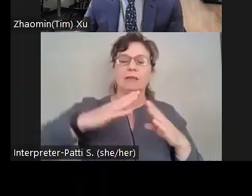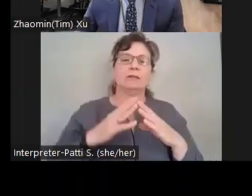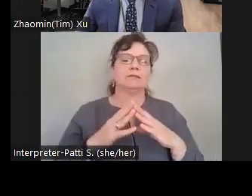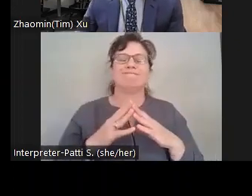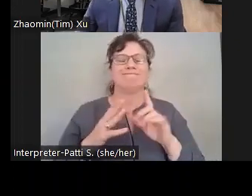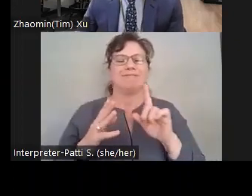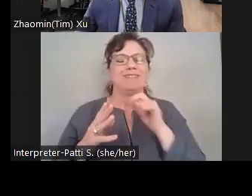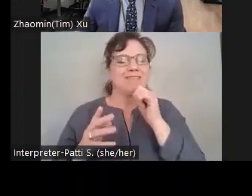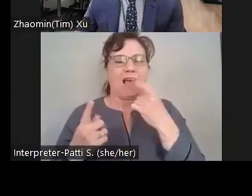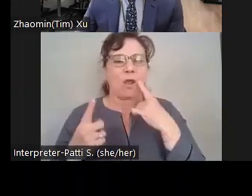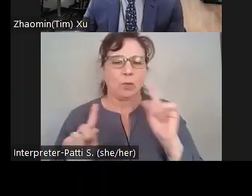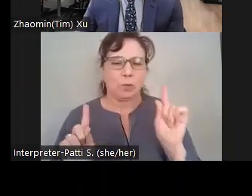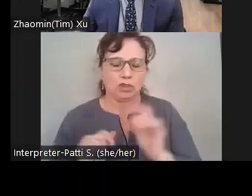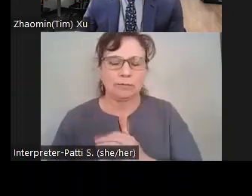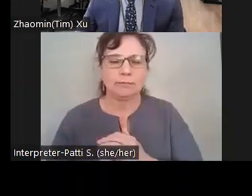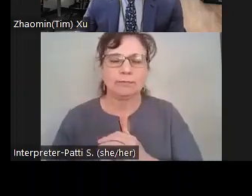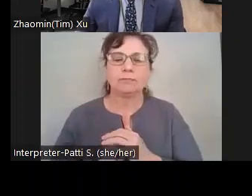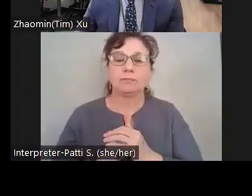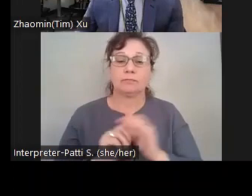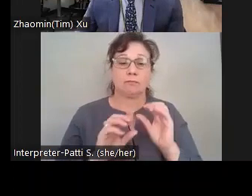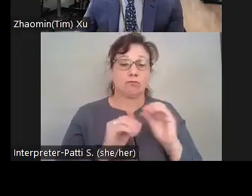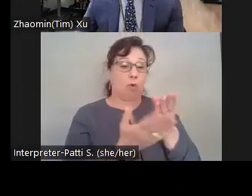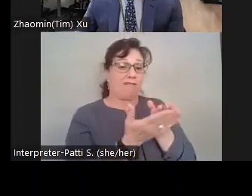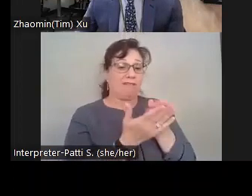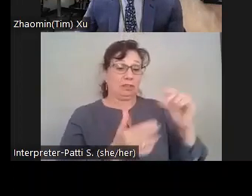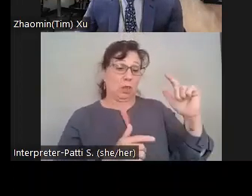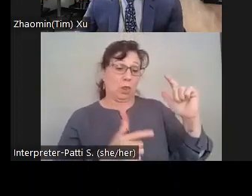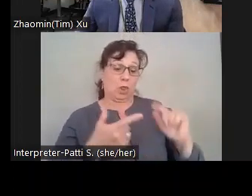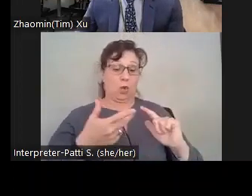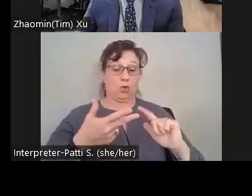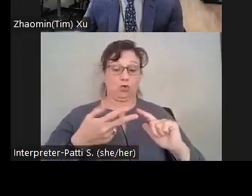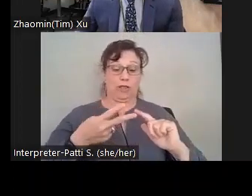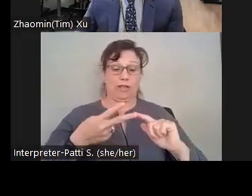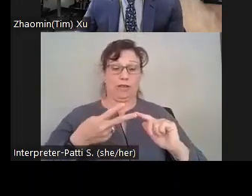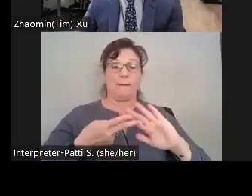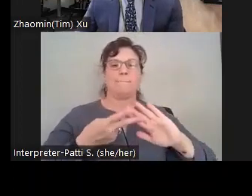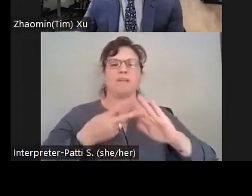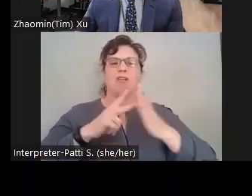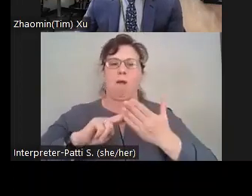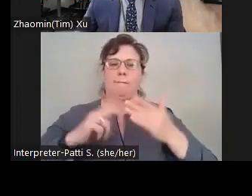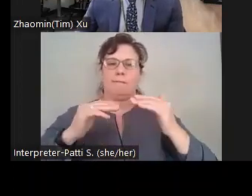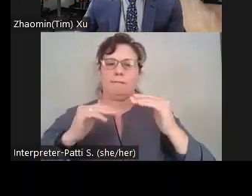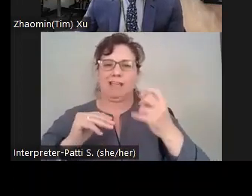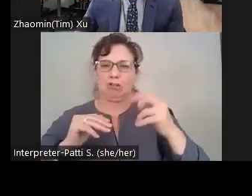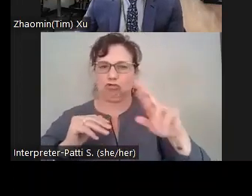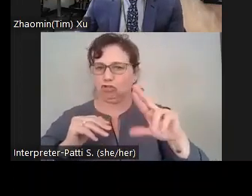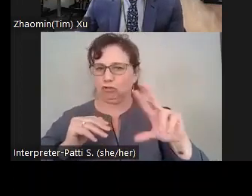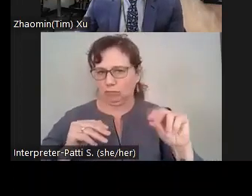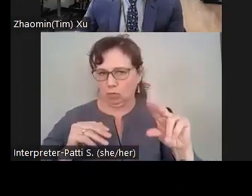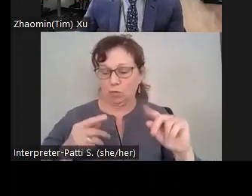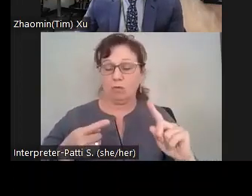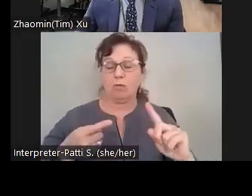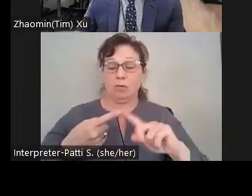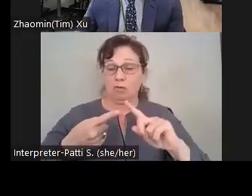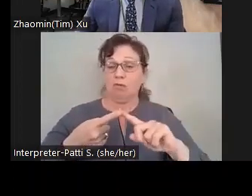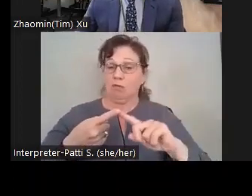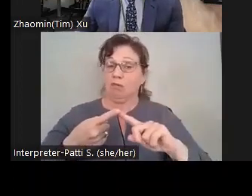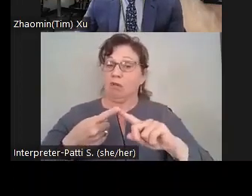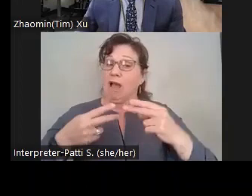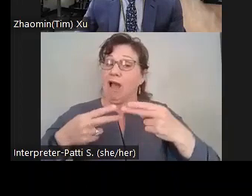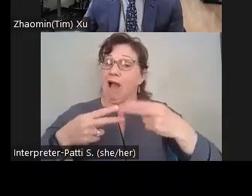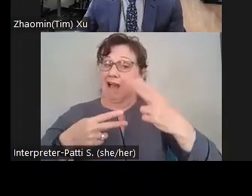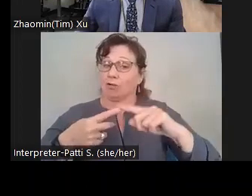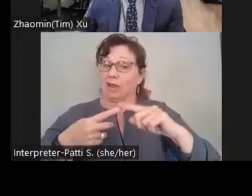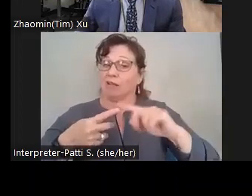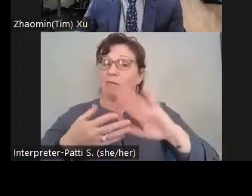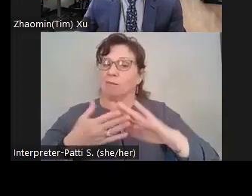that. And there's no evidence that low grade will actually become cancer. We do have evidence that high grade will become cancer, though. I also want to